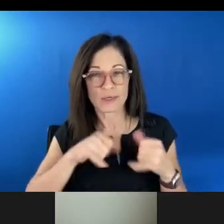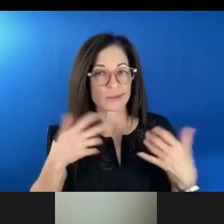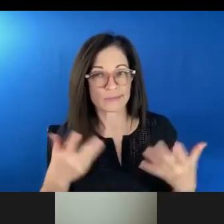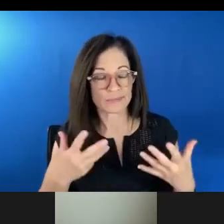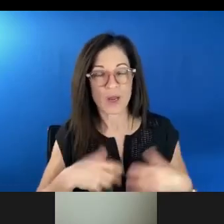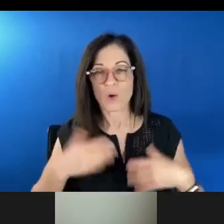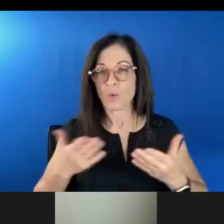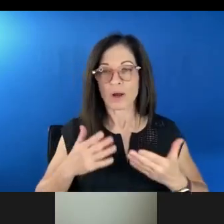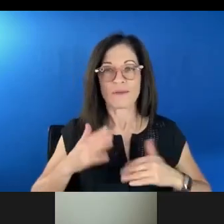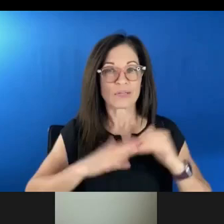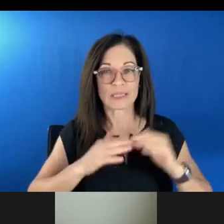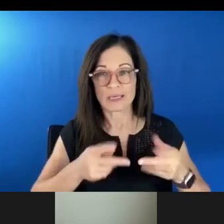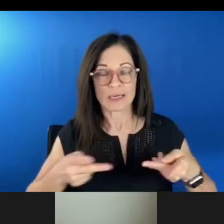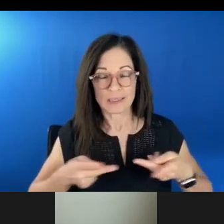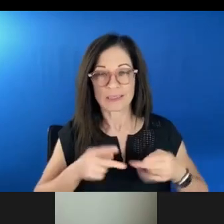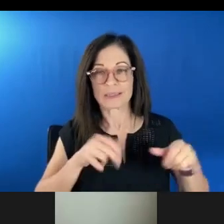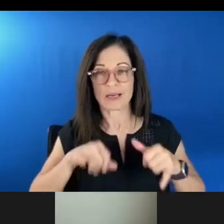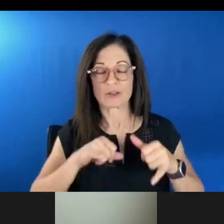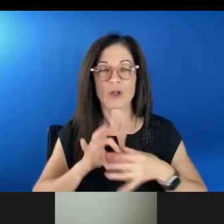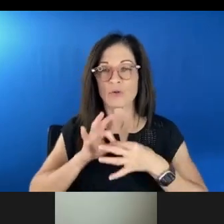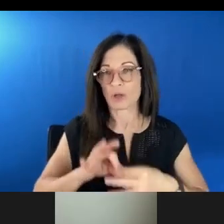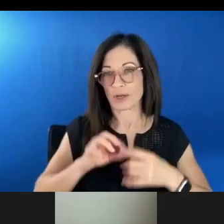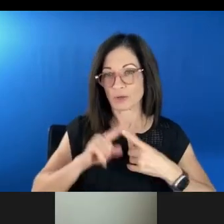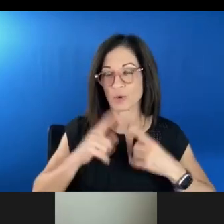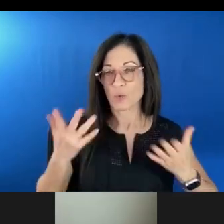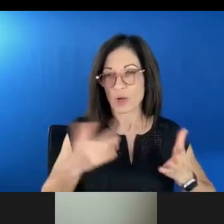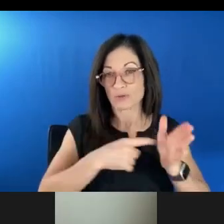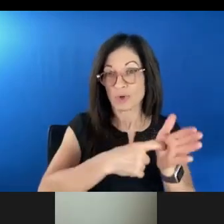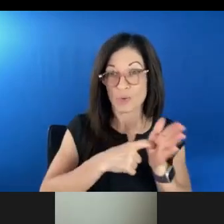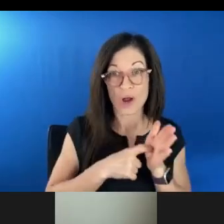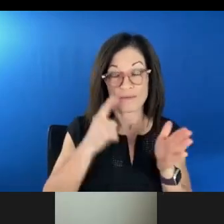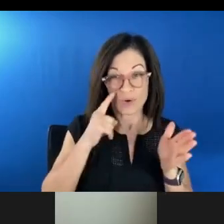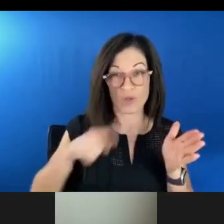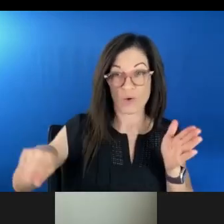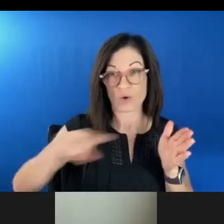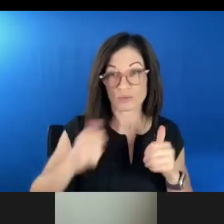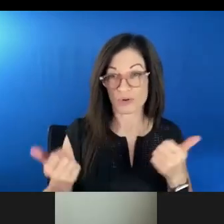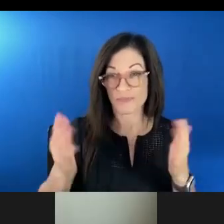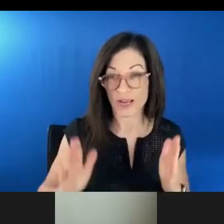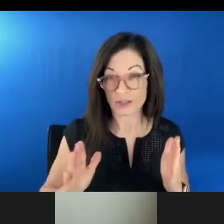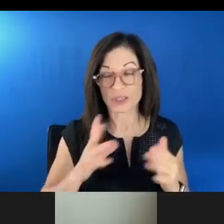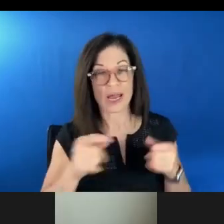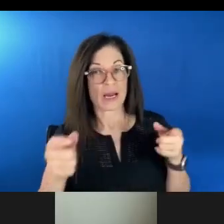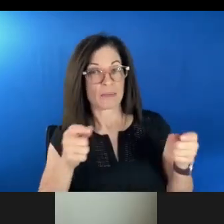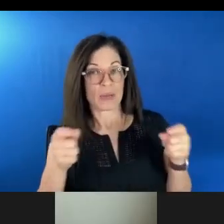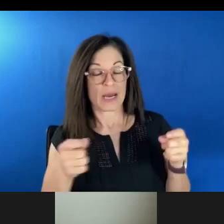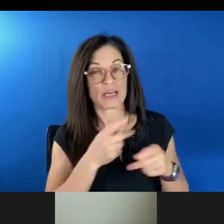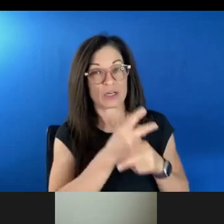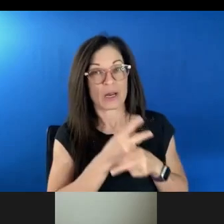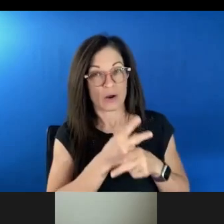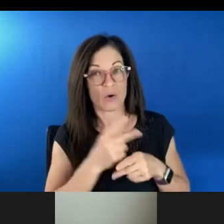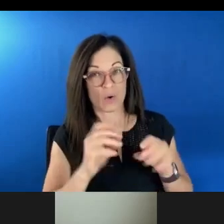the facility standards as it relates to what's required for those providers and the managed care